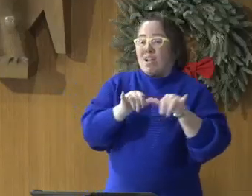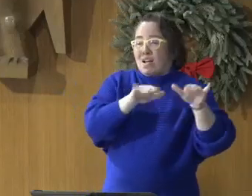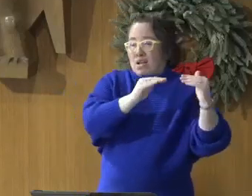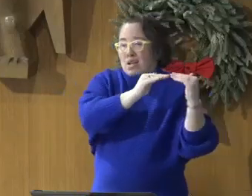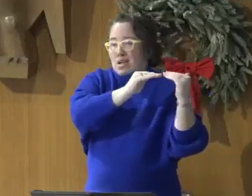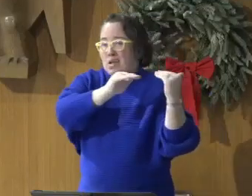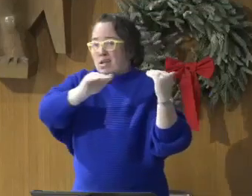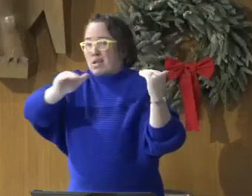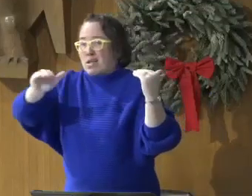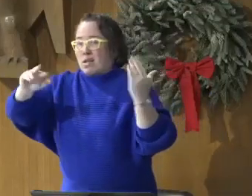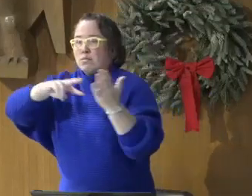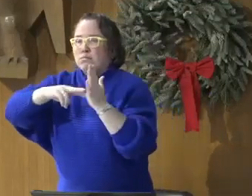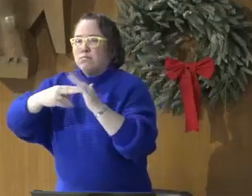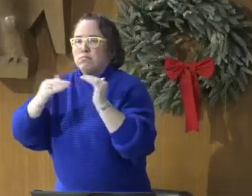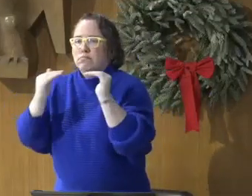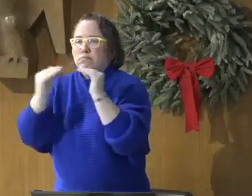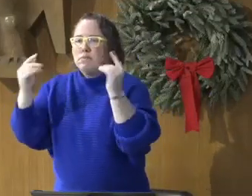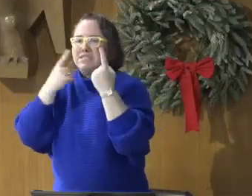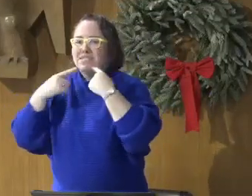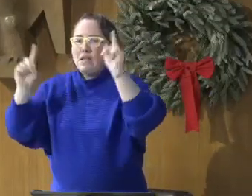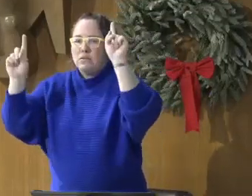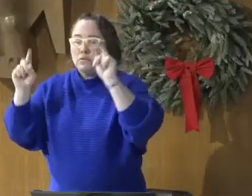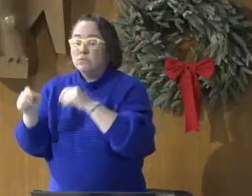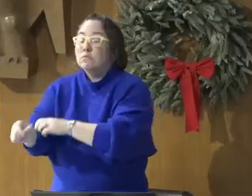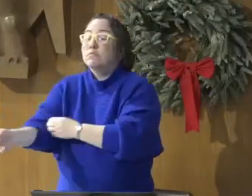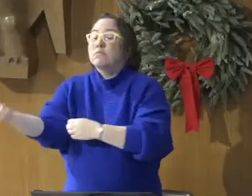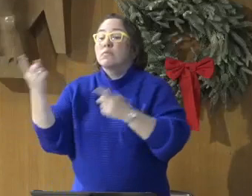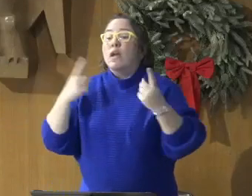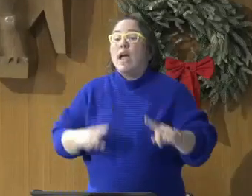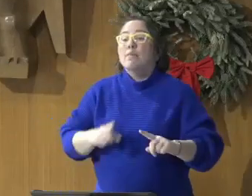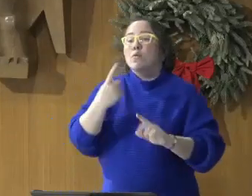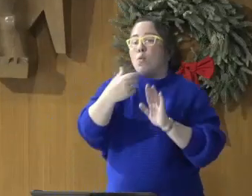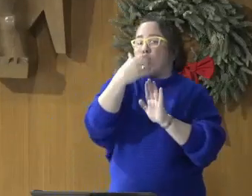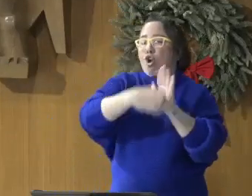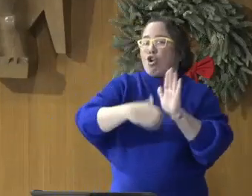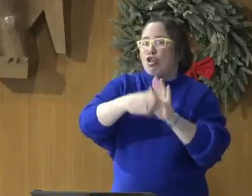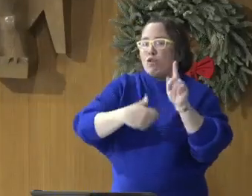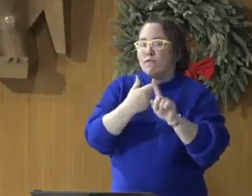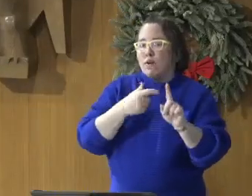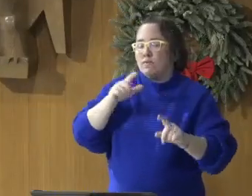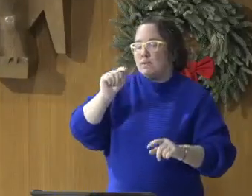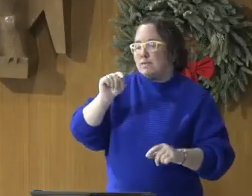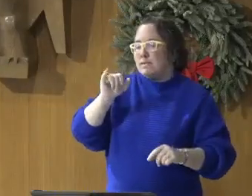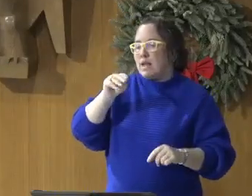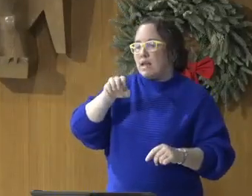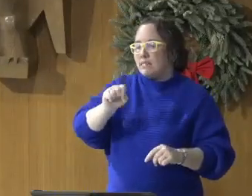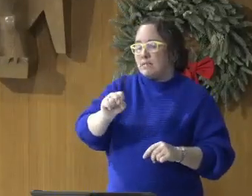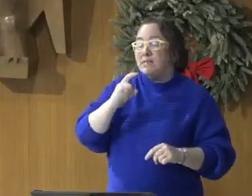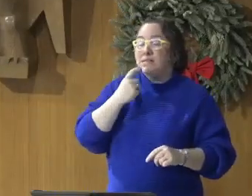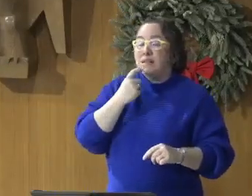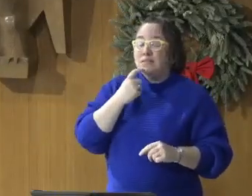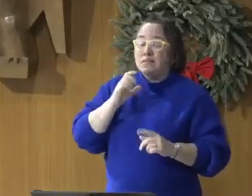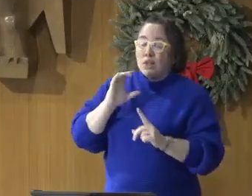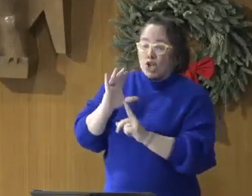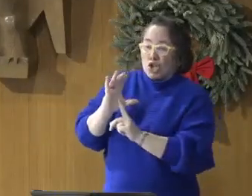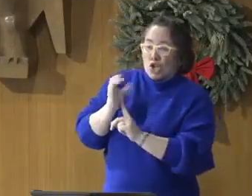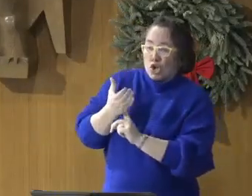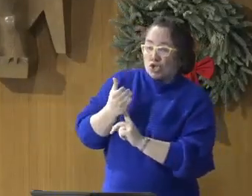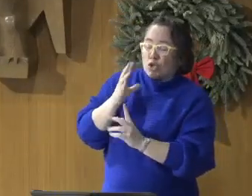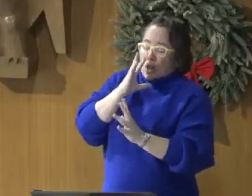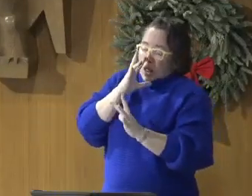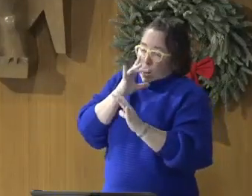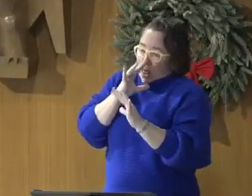success. A New York Times article describes it as a culture obsessed with striving.